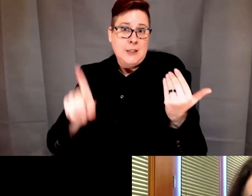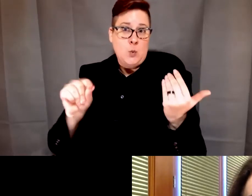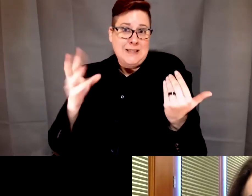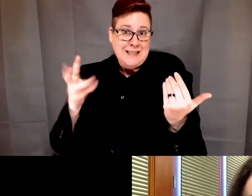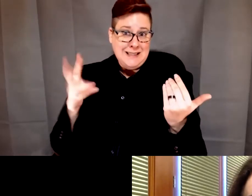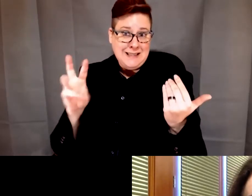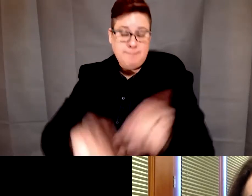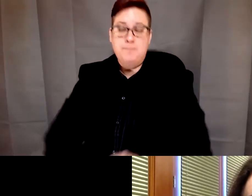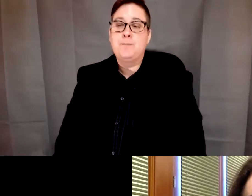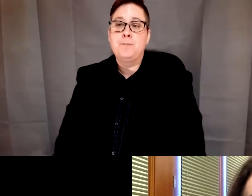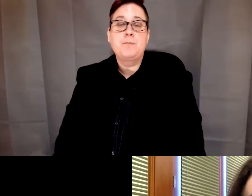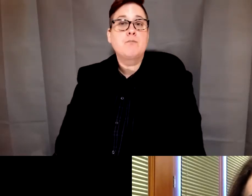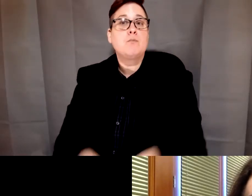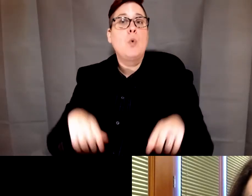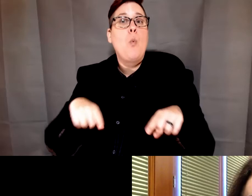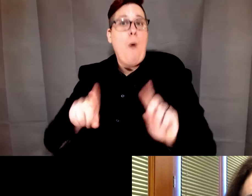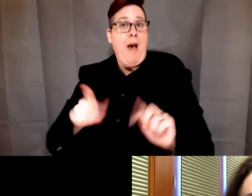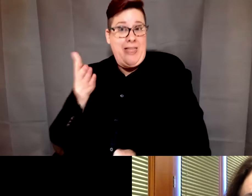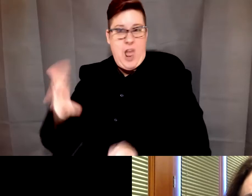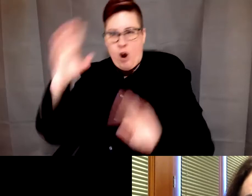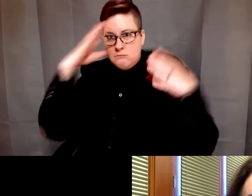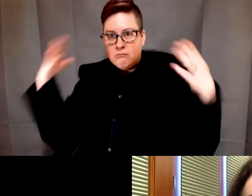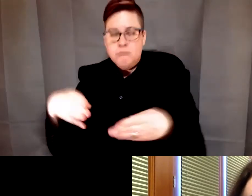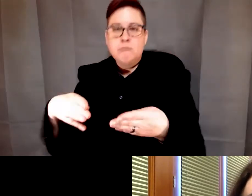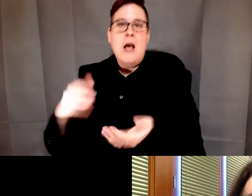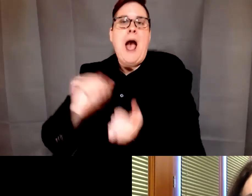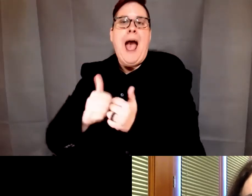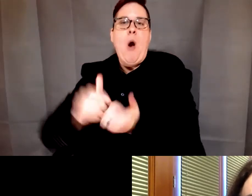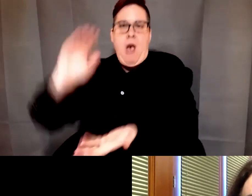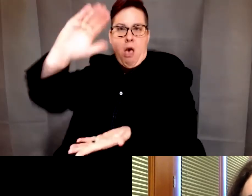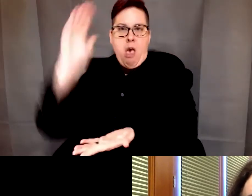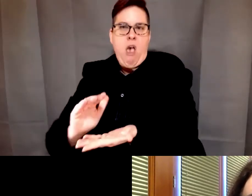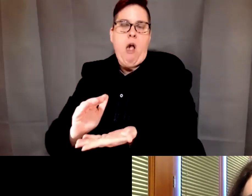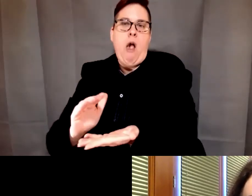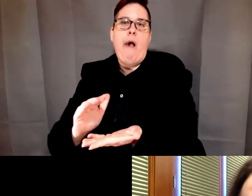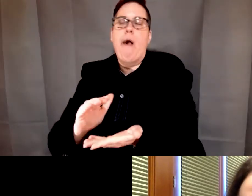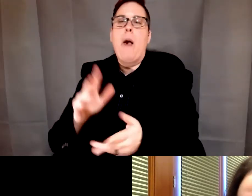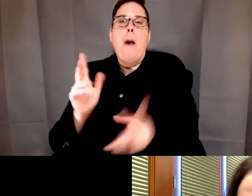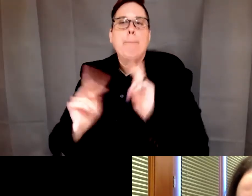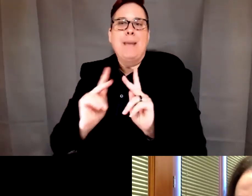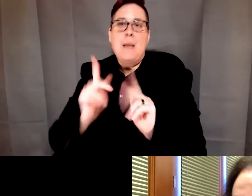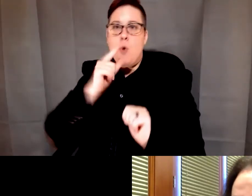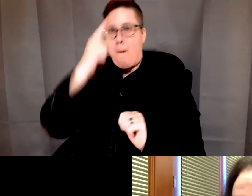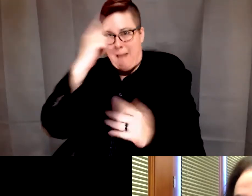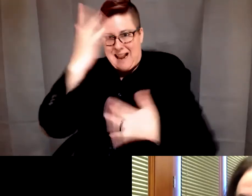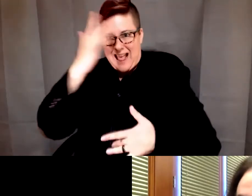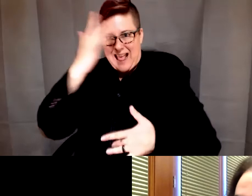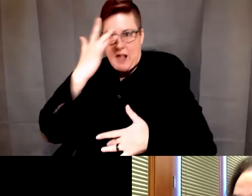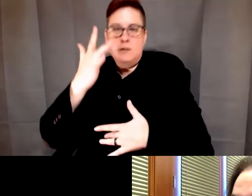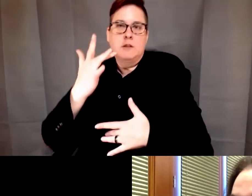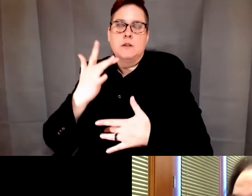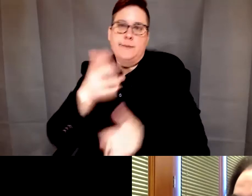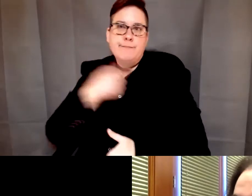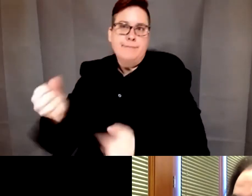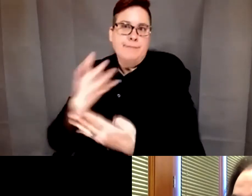2016. During her tenure, she focused on decreasing the criminalization of persons with mental illness. She's